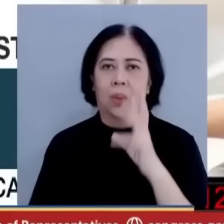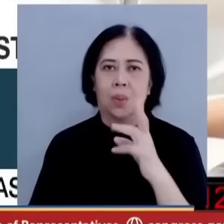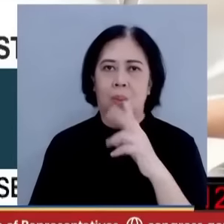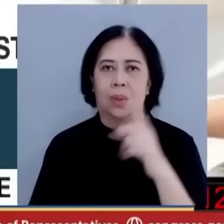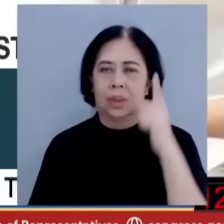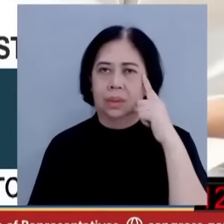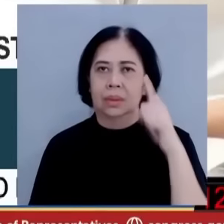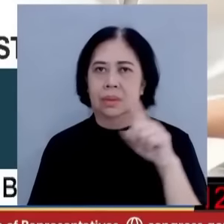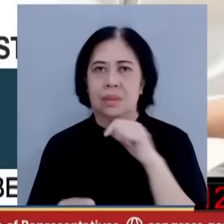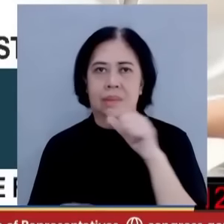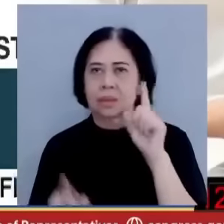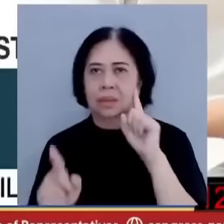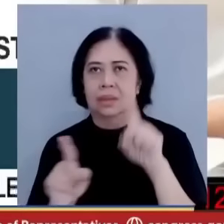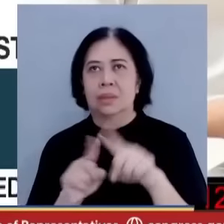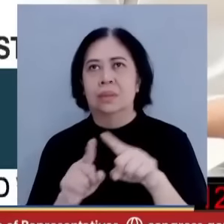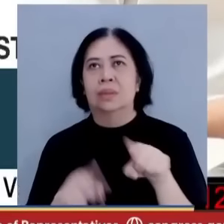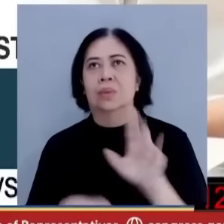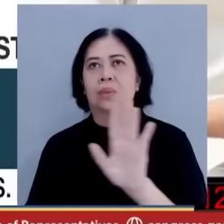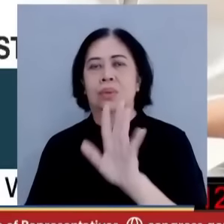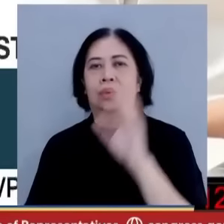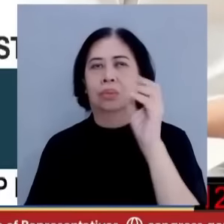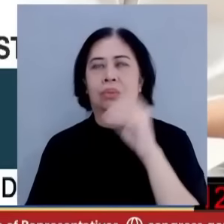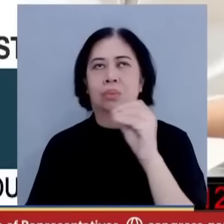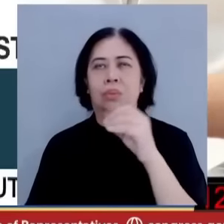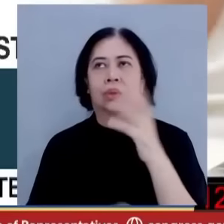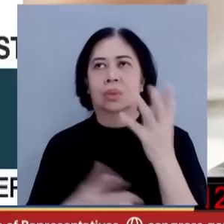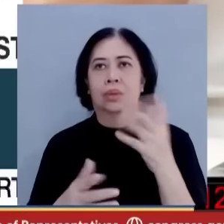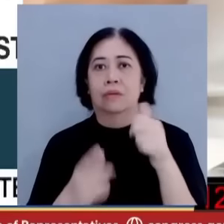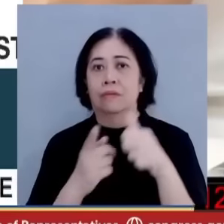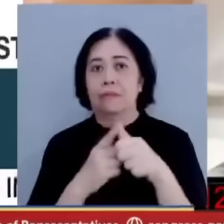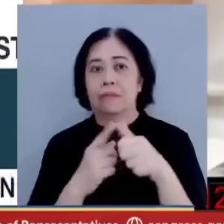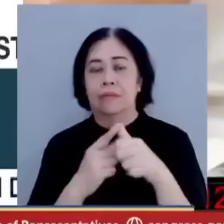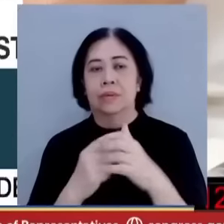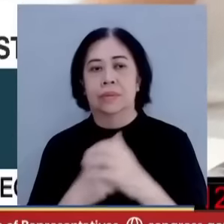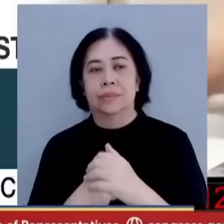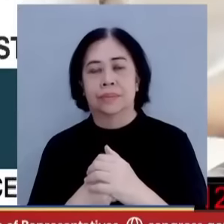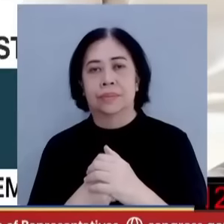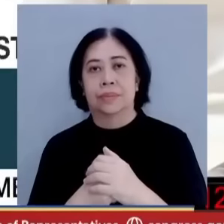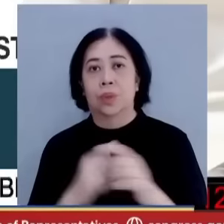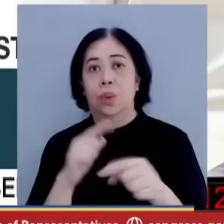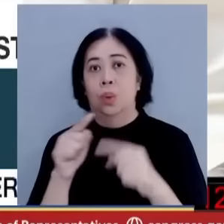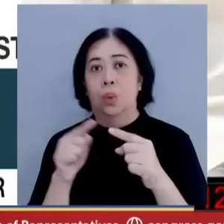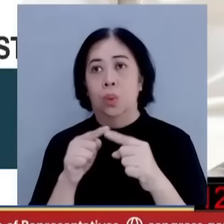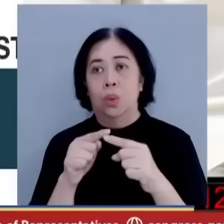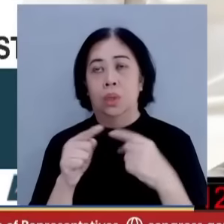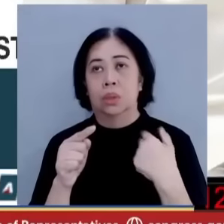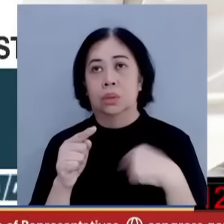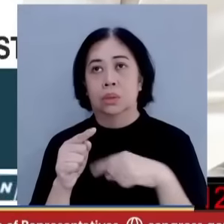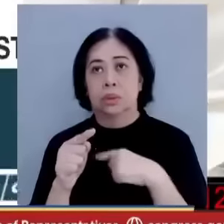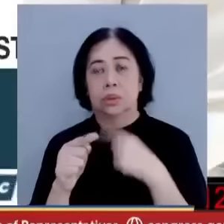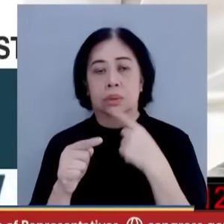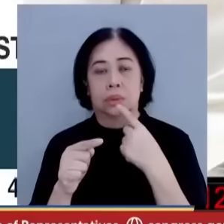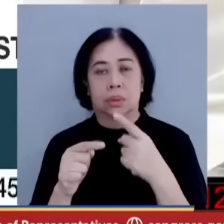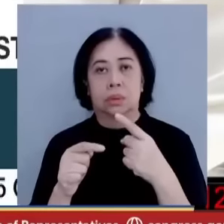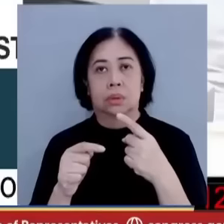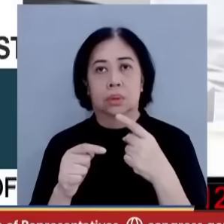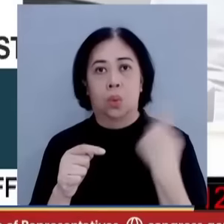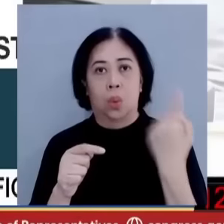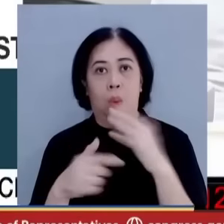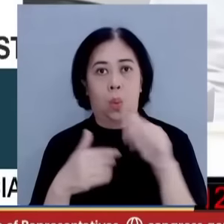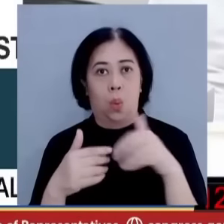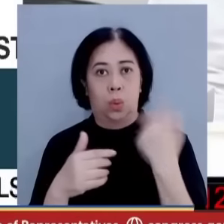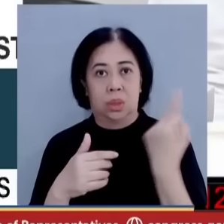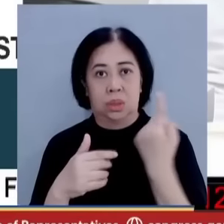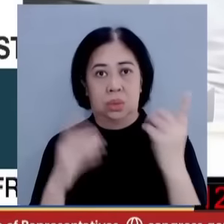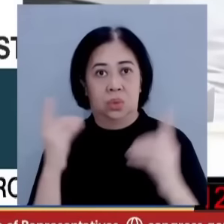that, Casey. No, you know, first of all, when we say that it's all drama and that